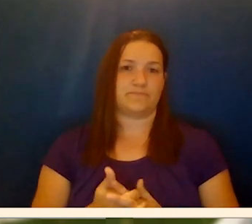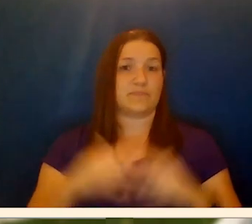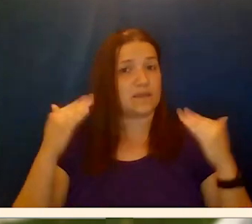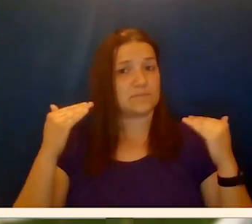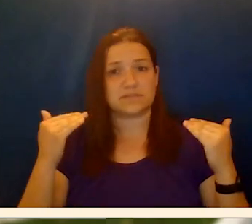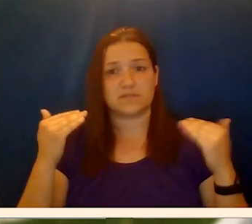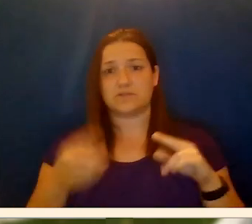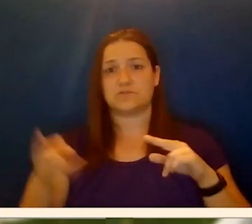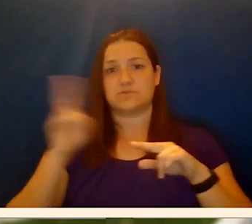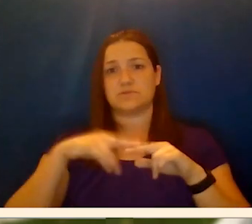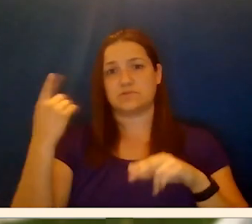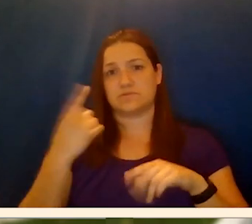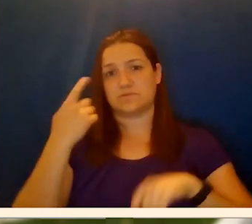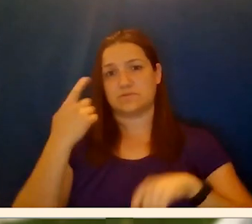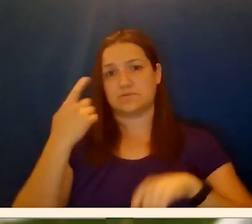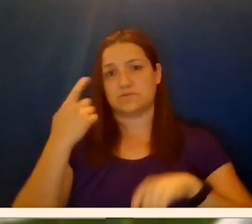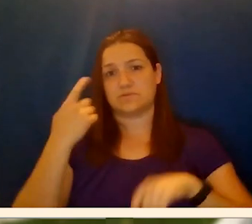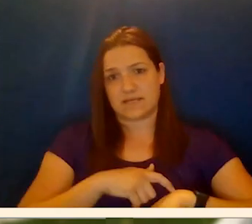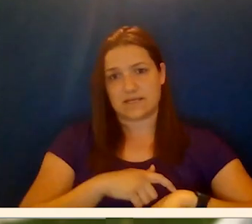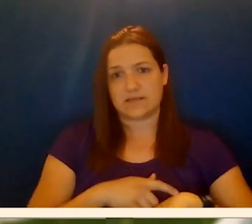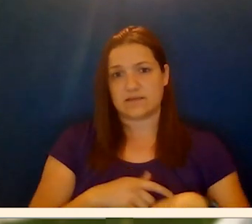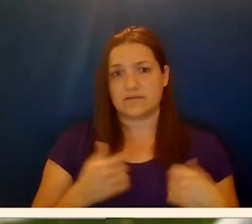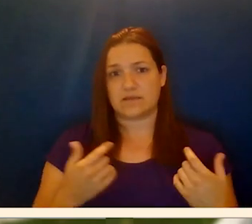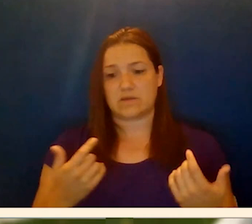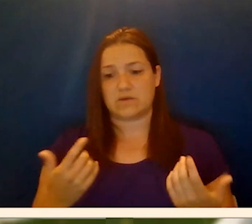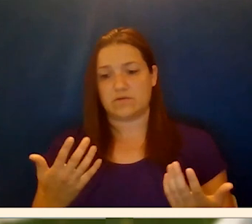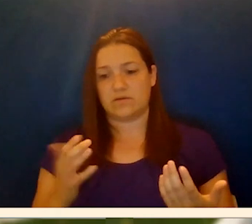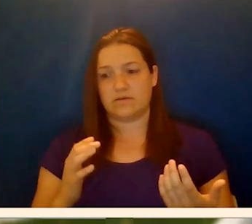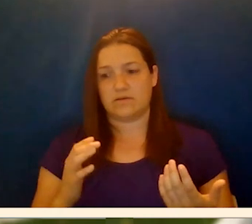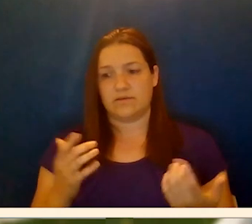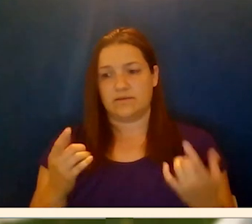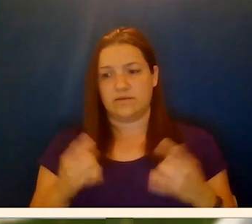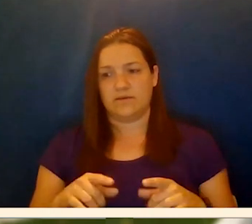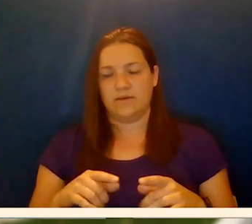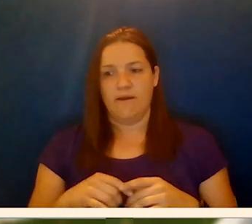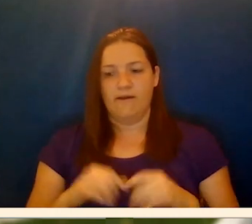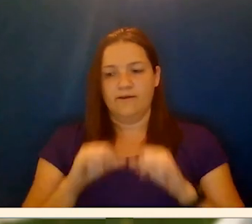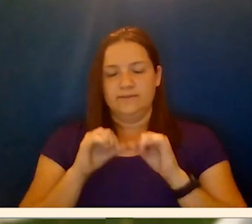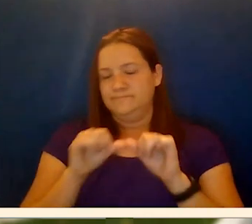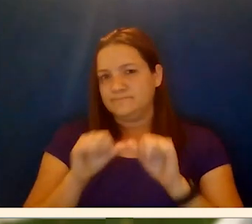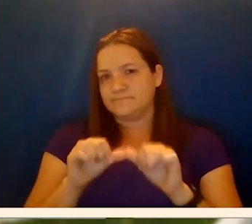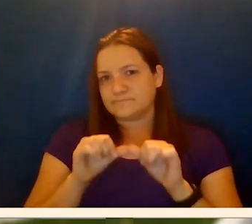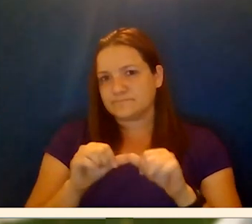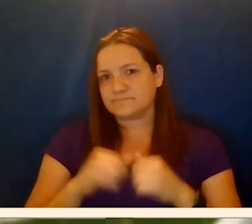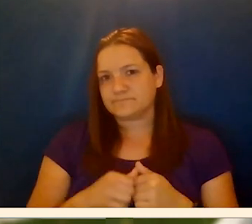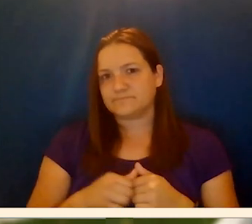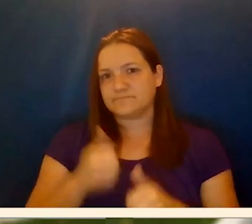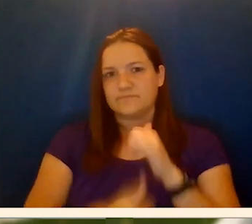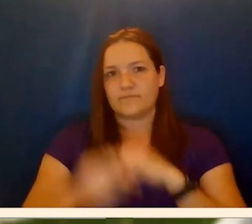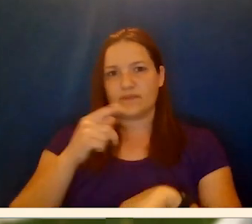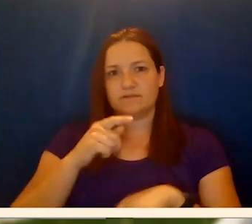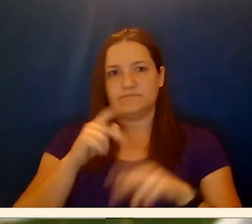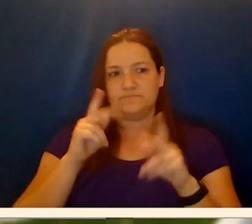the time. And what seems to be our Achilles heel is consistency. Every person, every